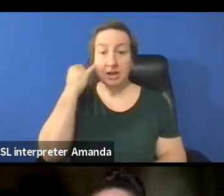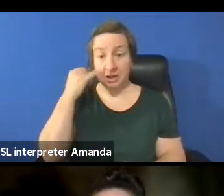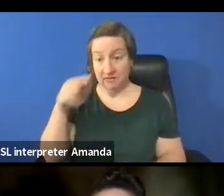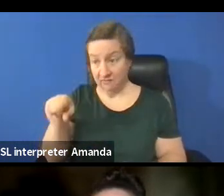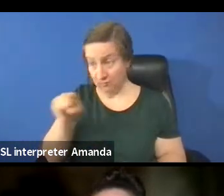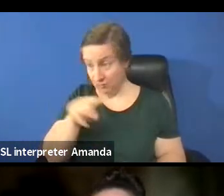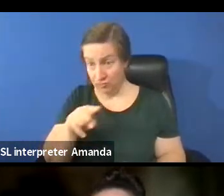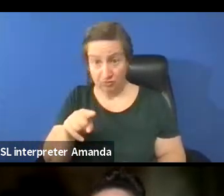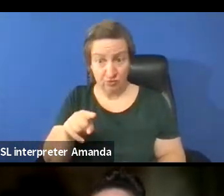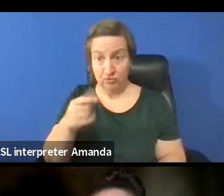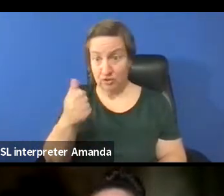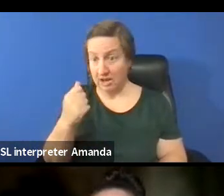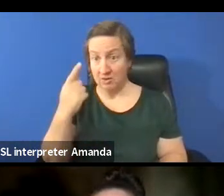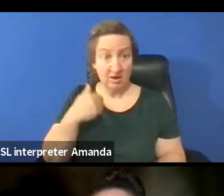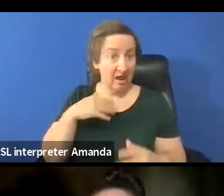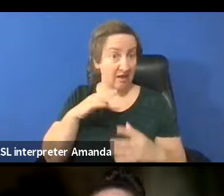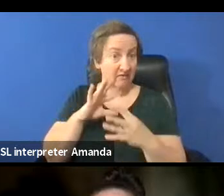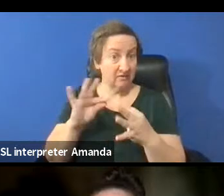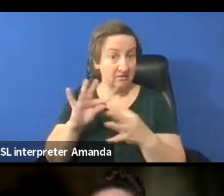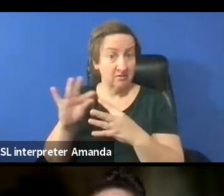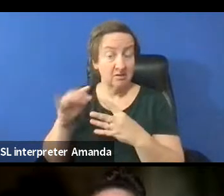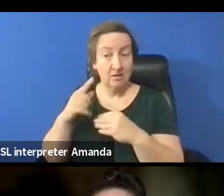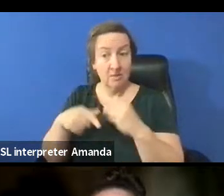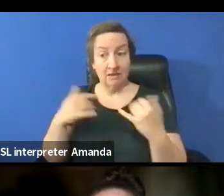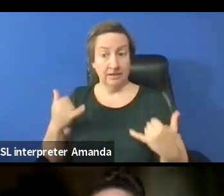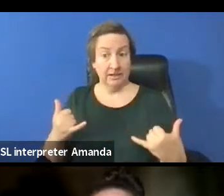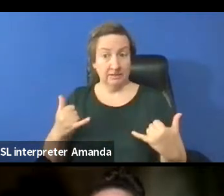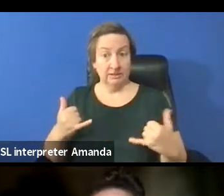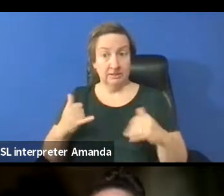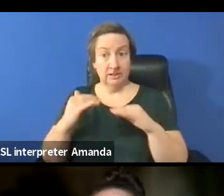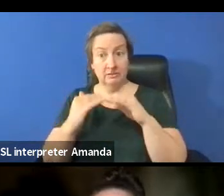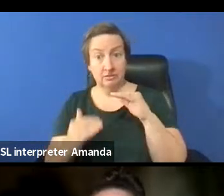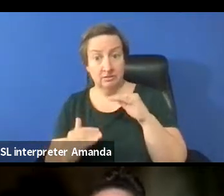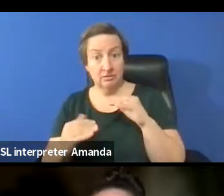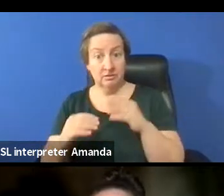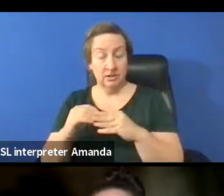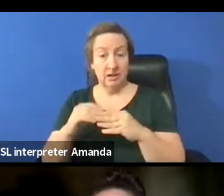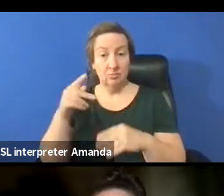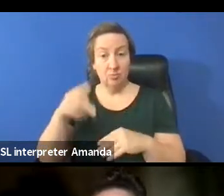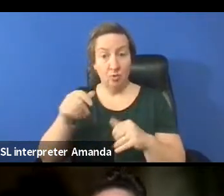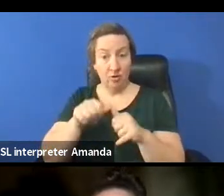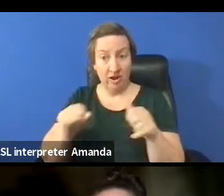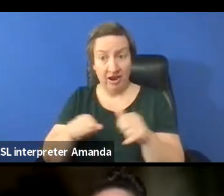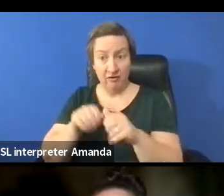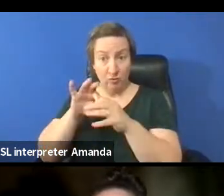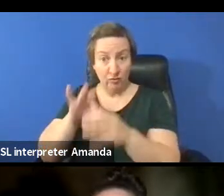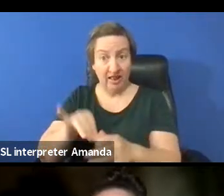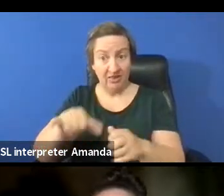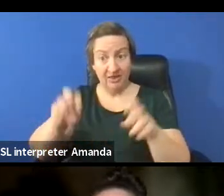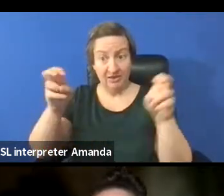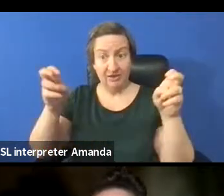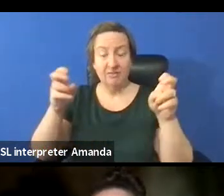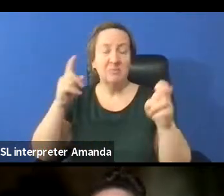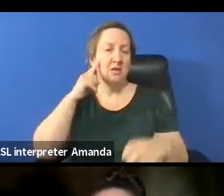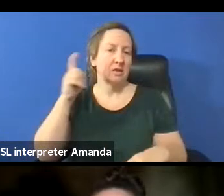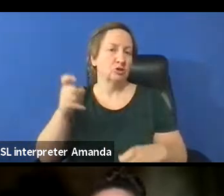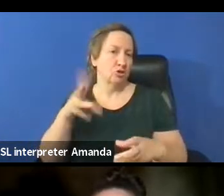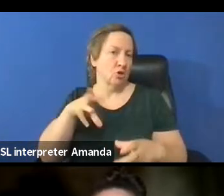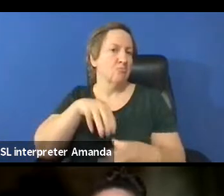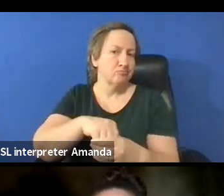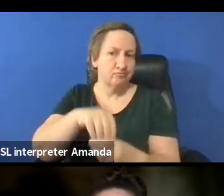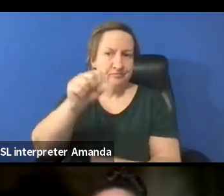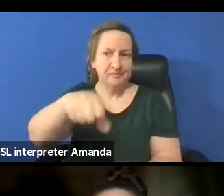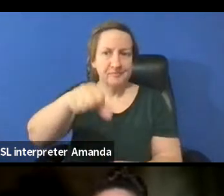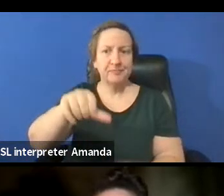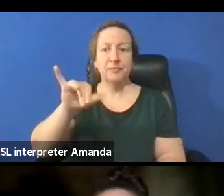actually have data on existing inequities in the Portland area that are related to the themes that we're talking about here, I think we should definitely weave that in. But